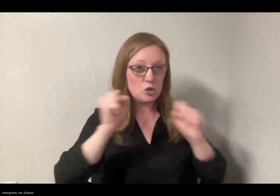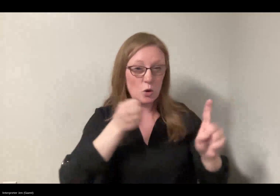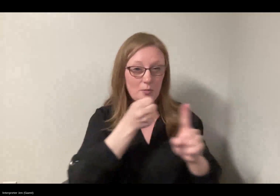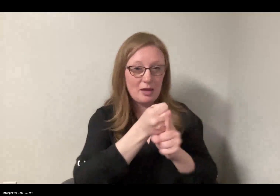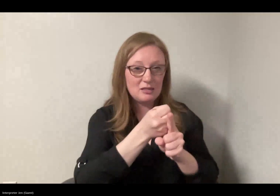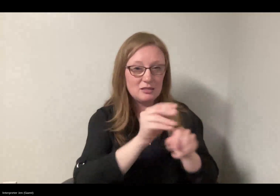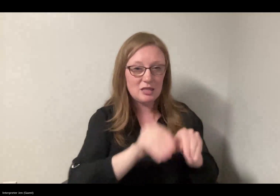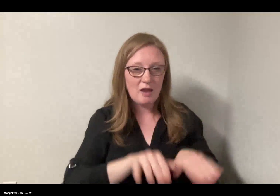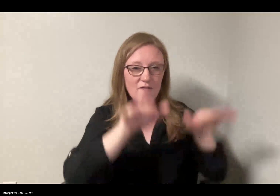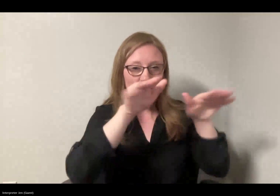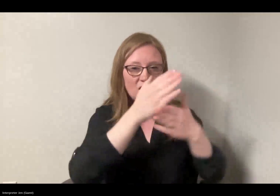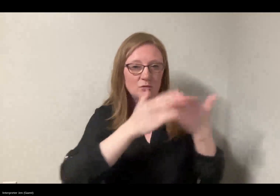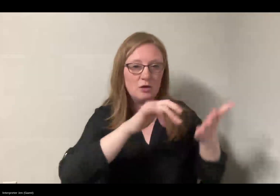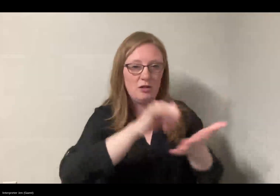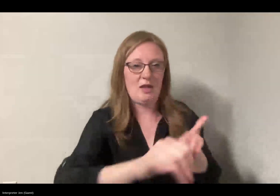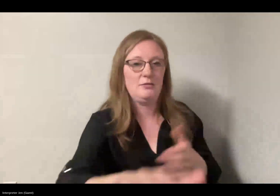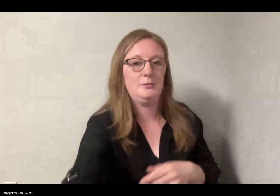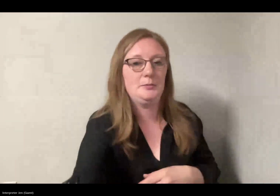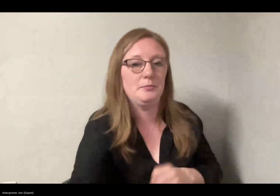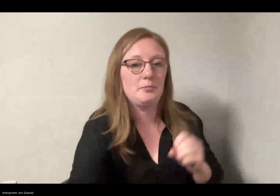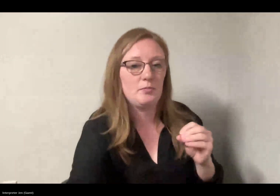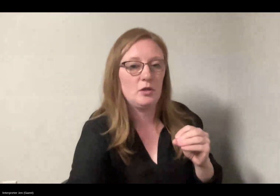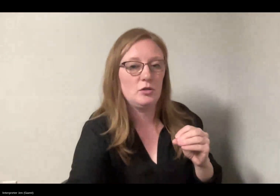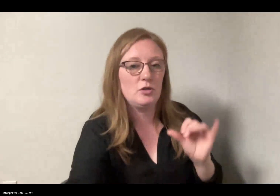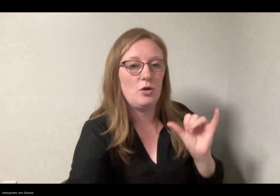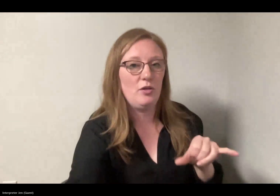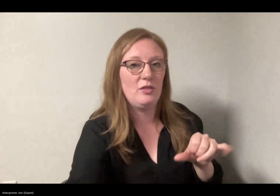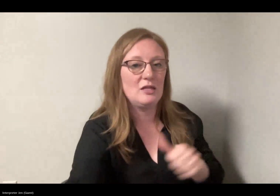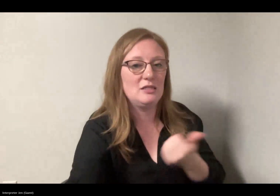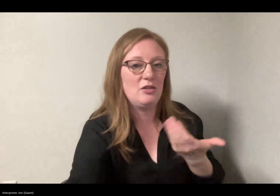part of Jacksonville. So